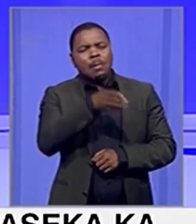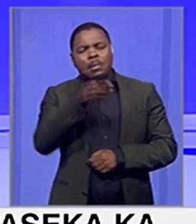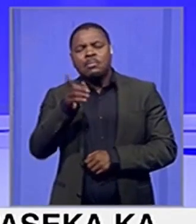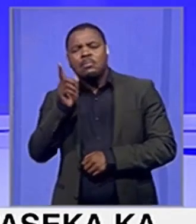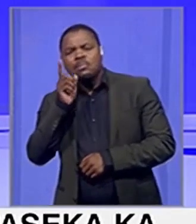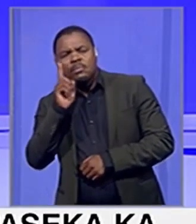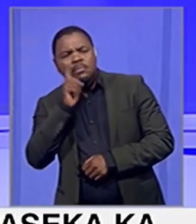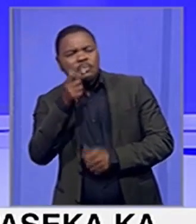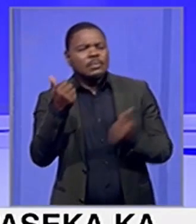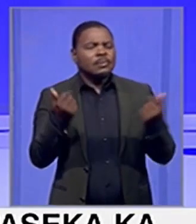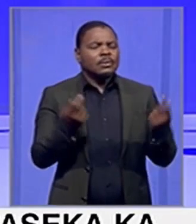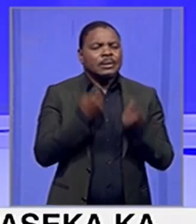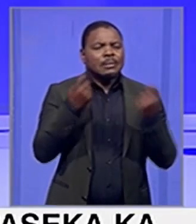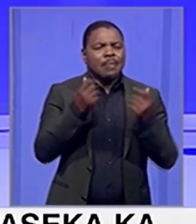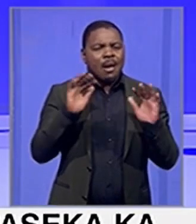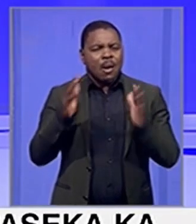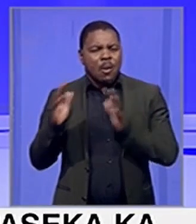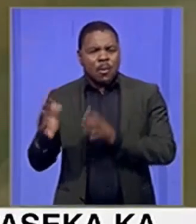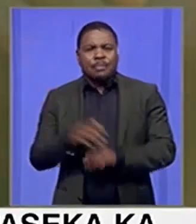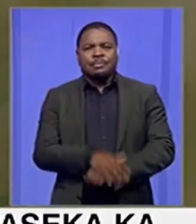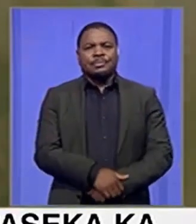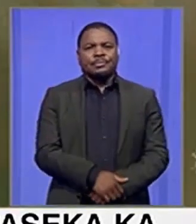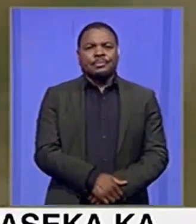ya lekgono.